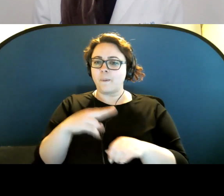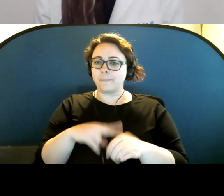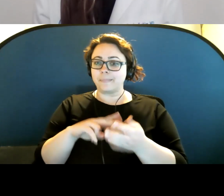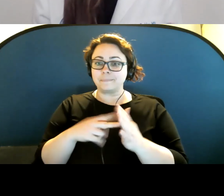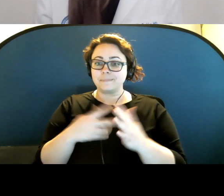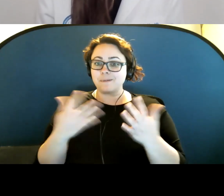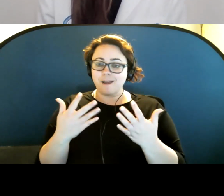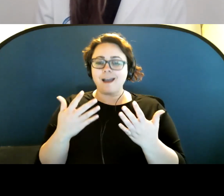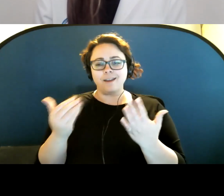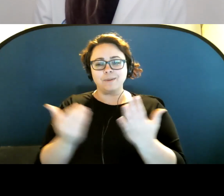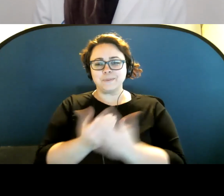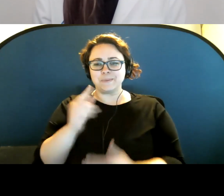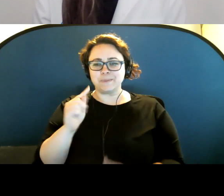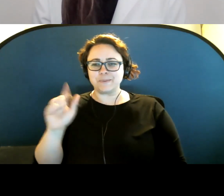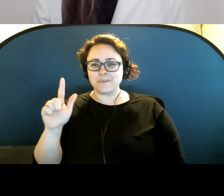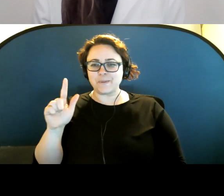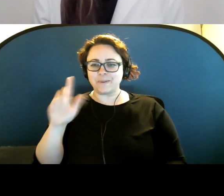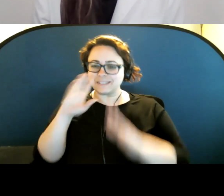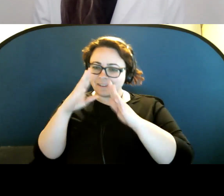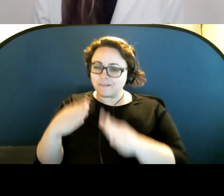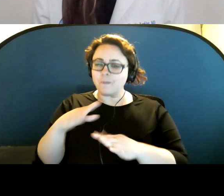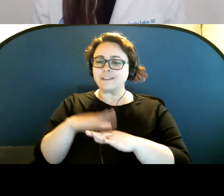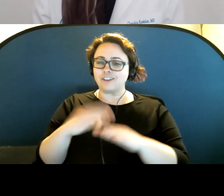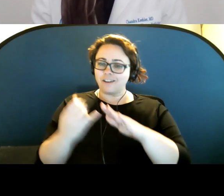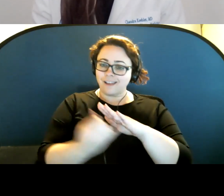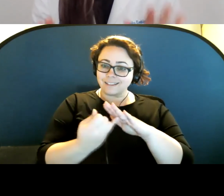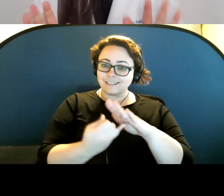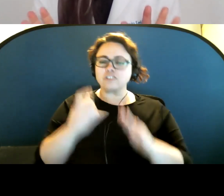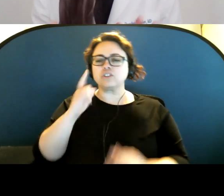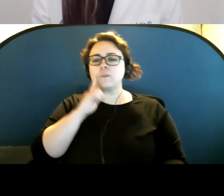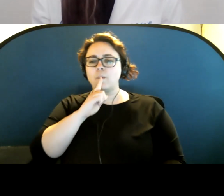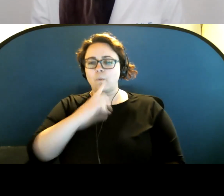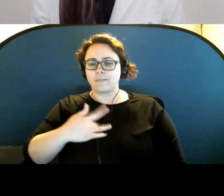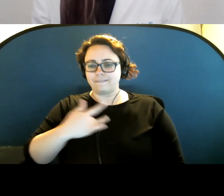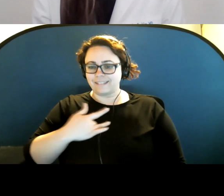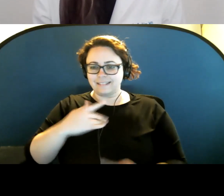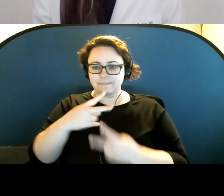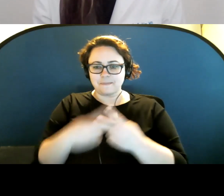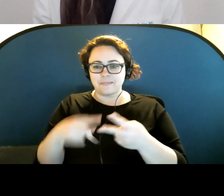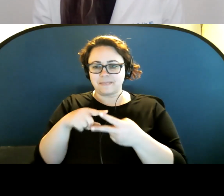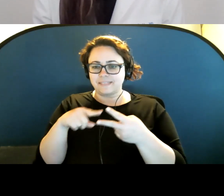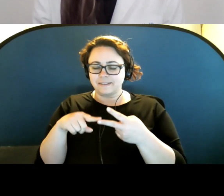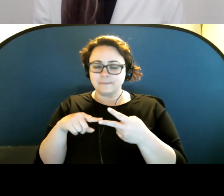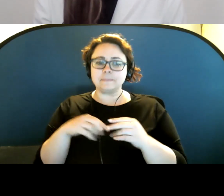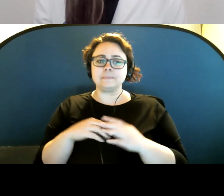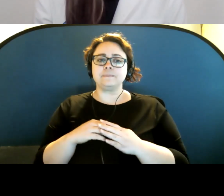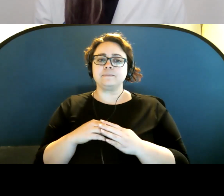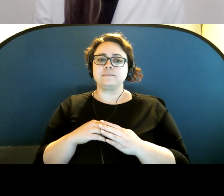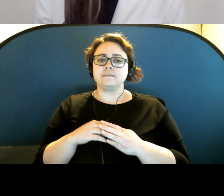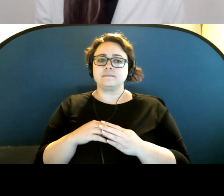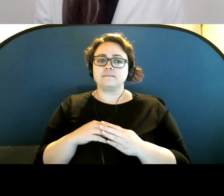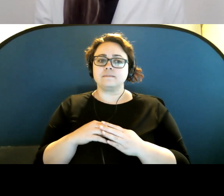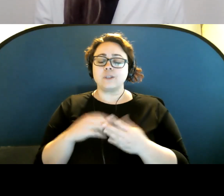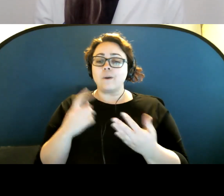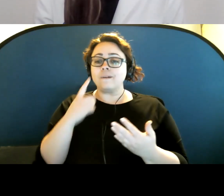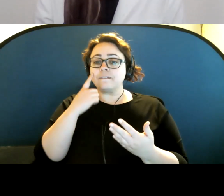that target these issues of isolation and loneliness. So this is really basically what a really good social worker